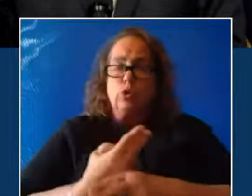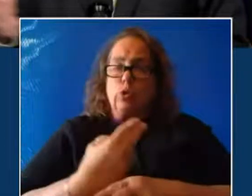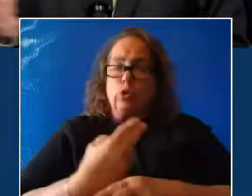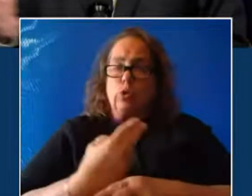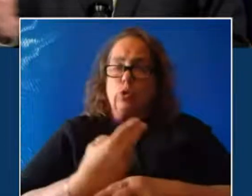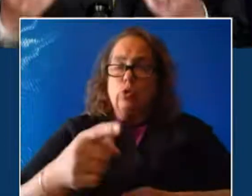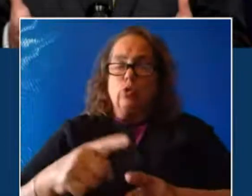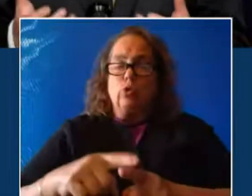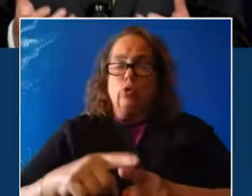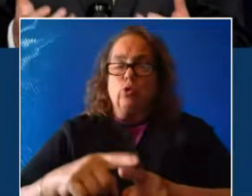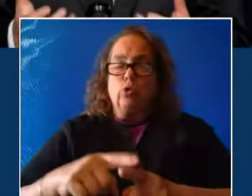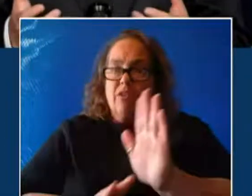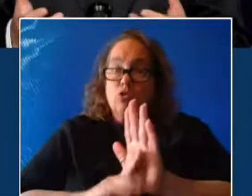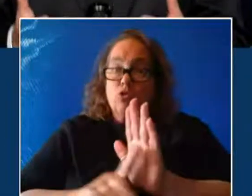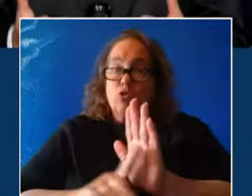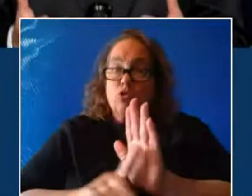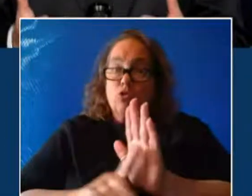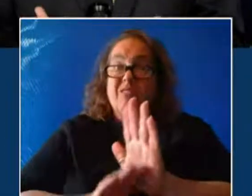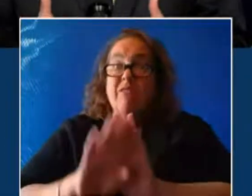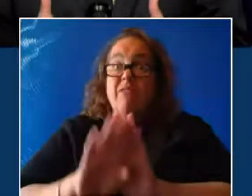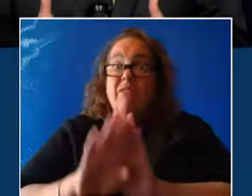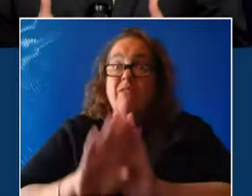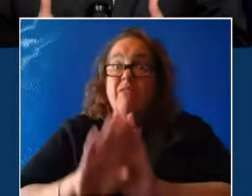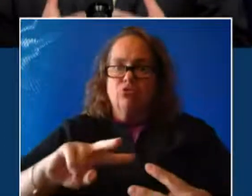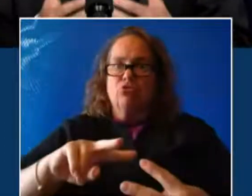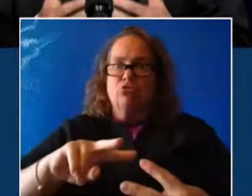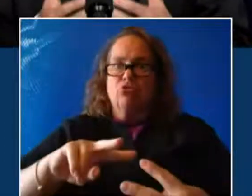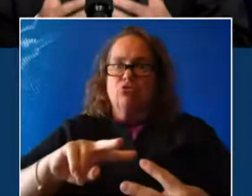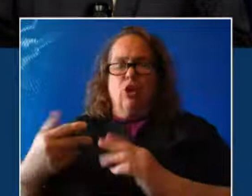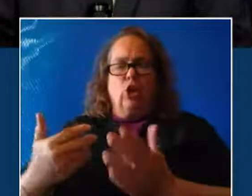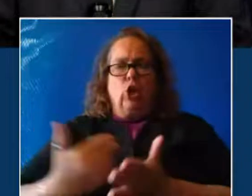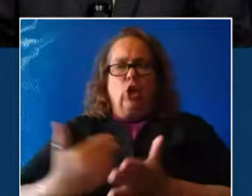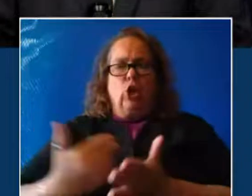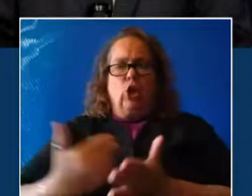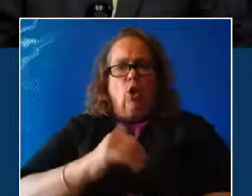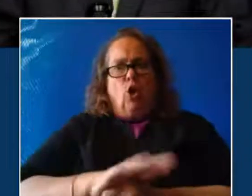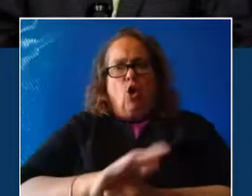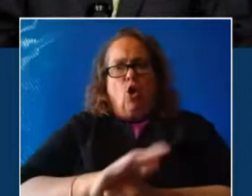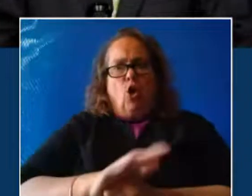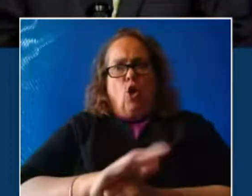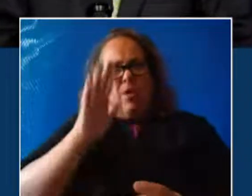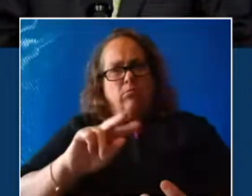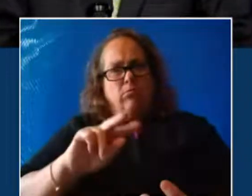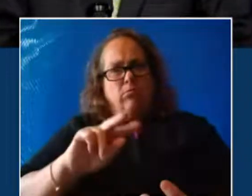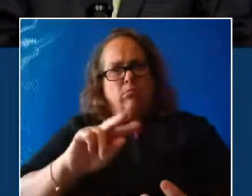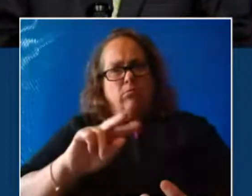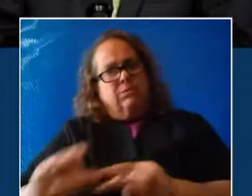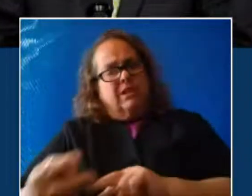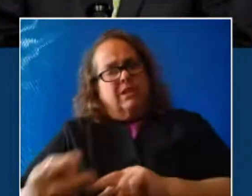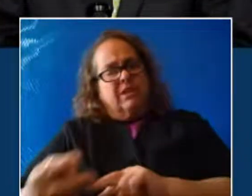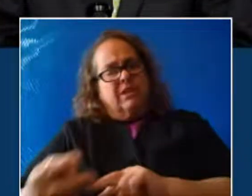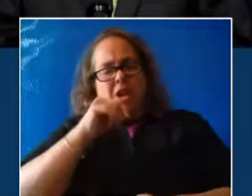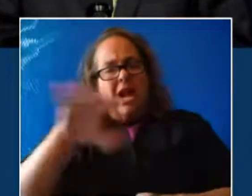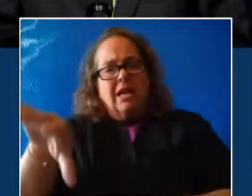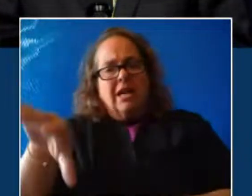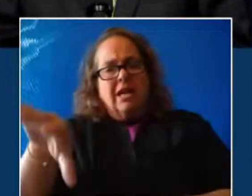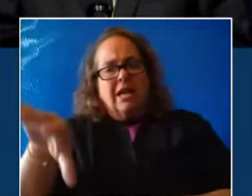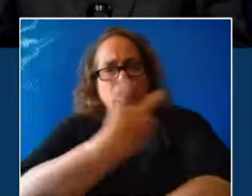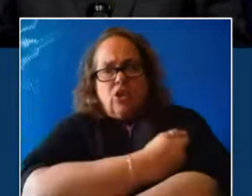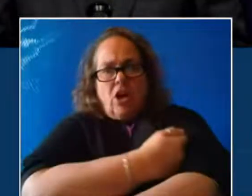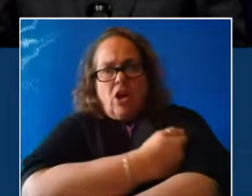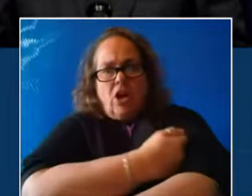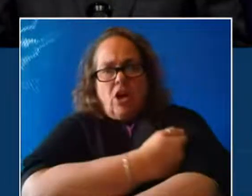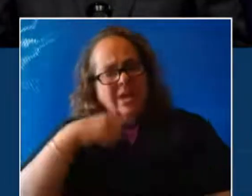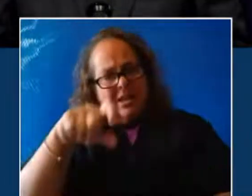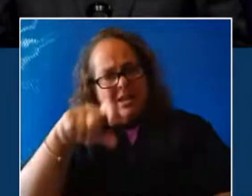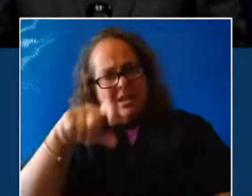been vaccinated, and I know you don't want that too. So again, we need you to do your part. We look at inpatient